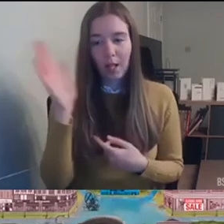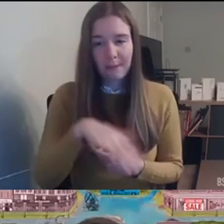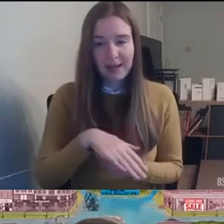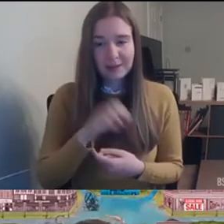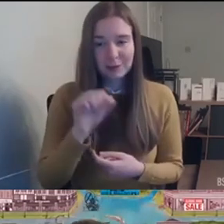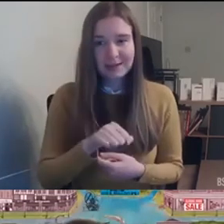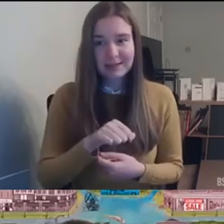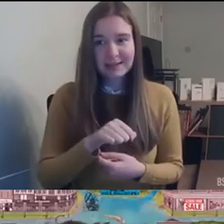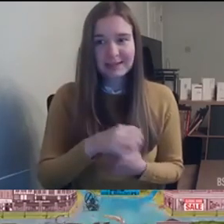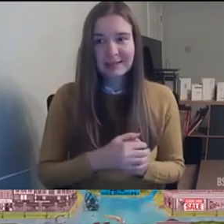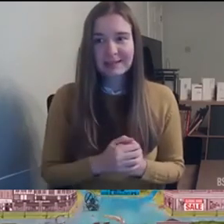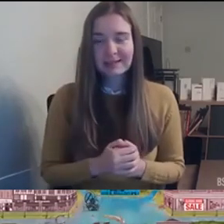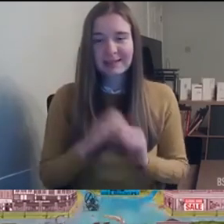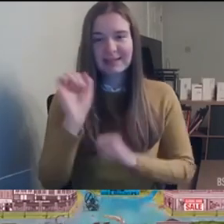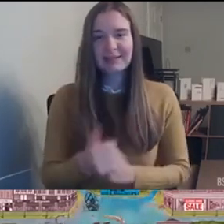Yes.